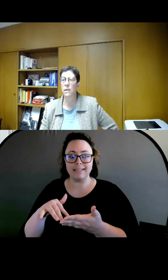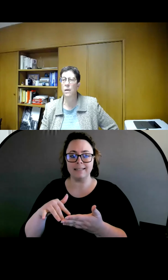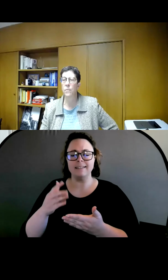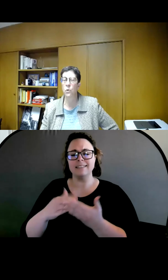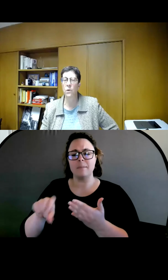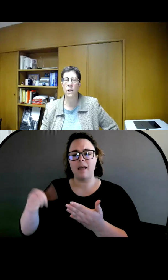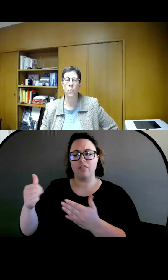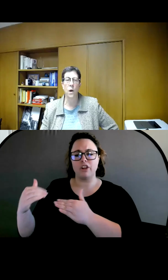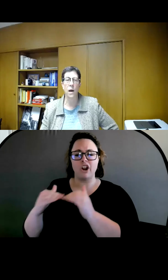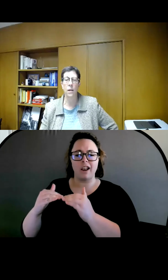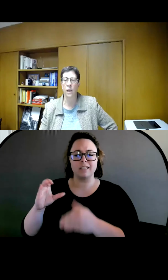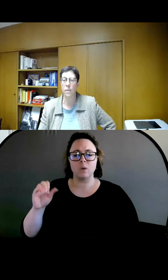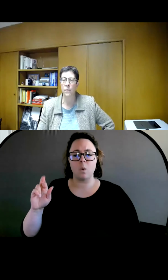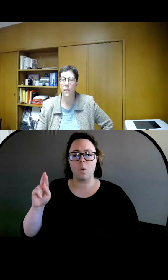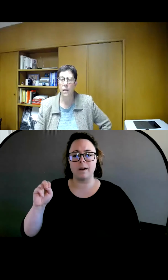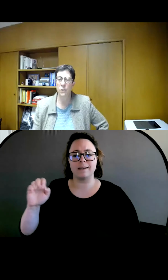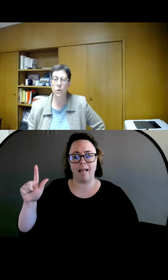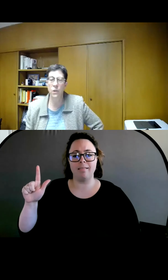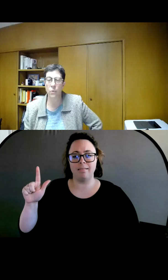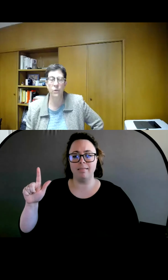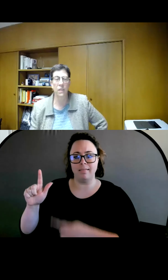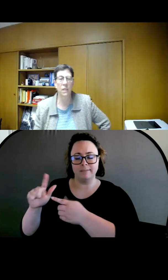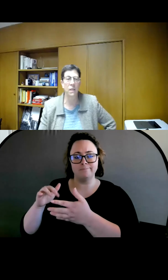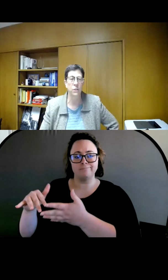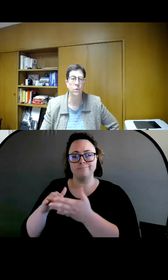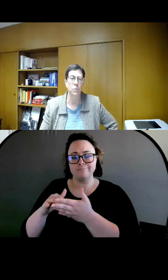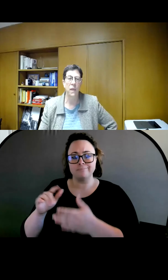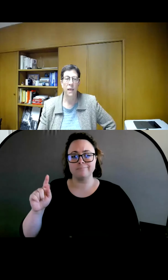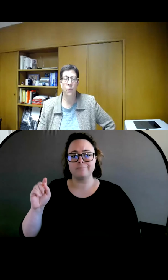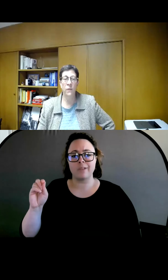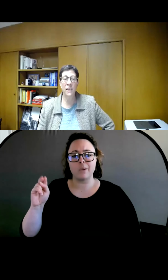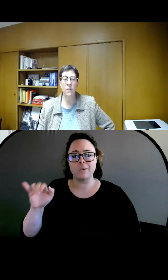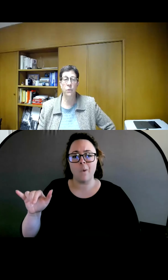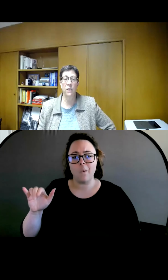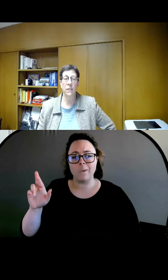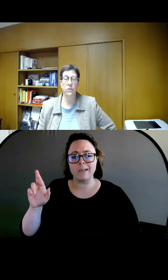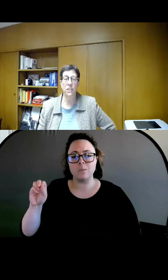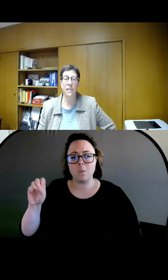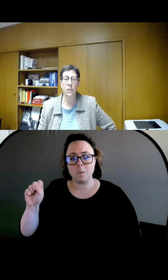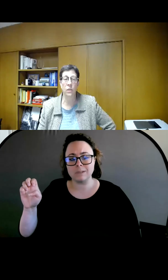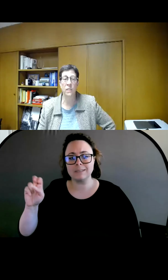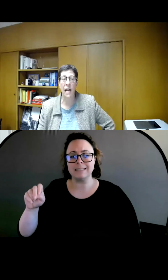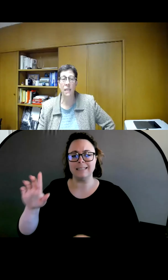at Cornell while Tony Rosen and his group. And what they did was really